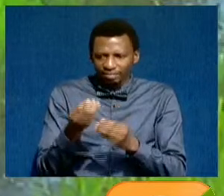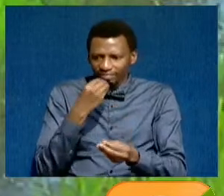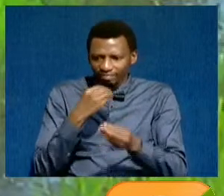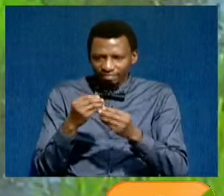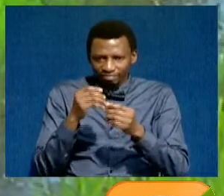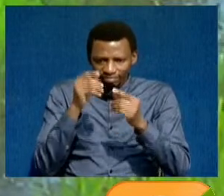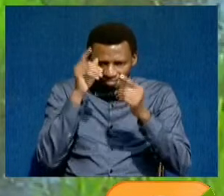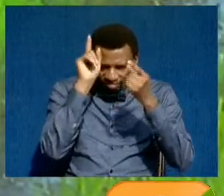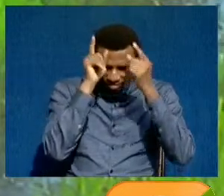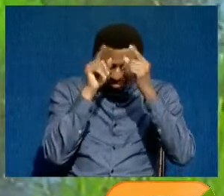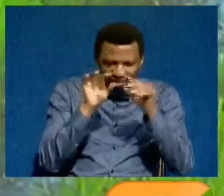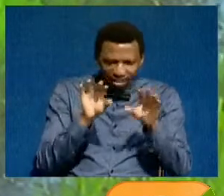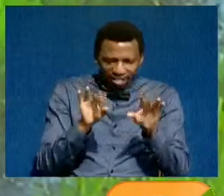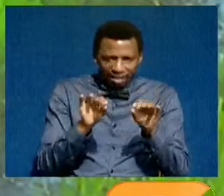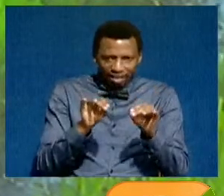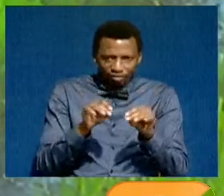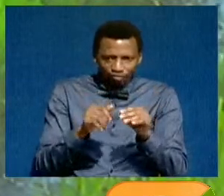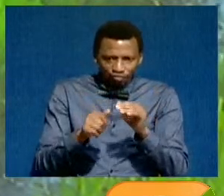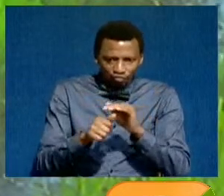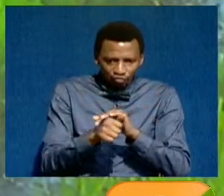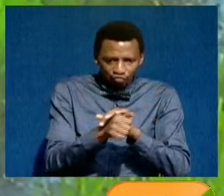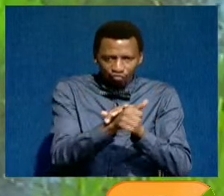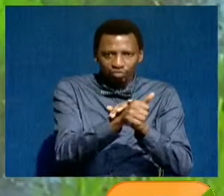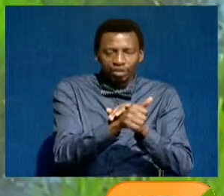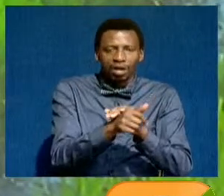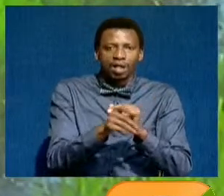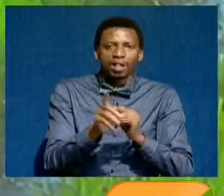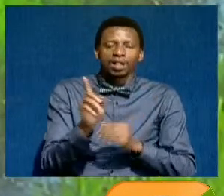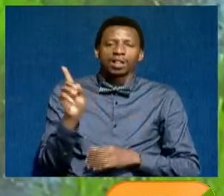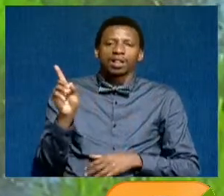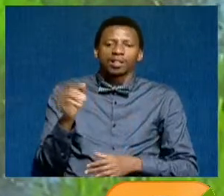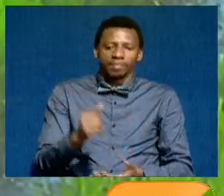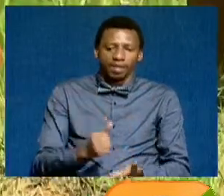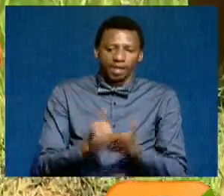victory for food security and public health.